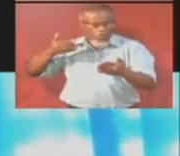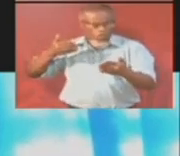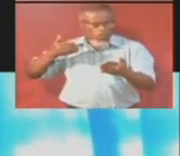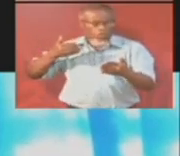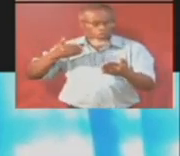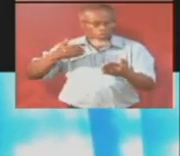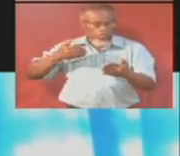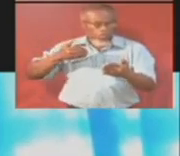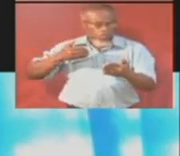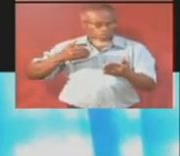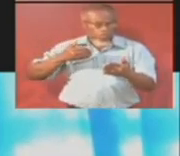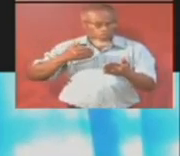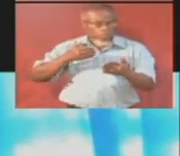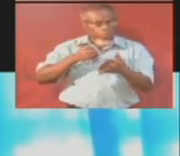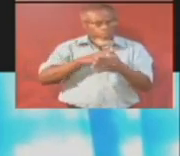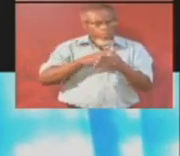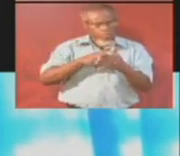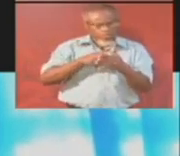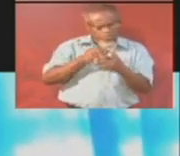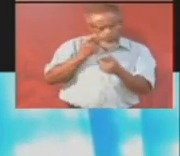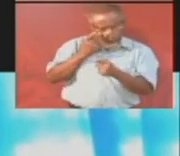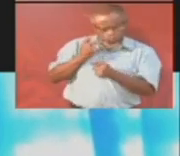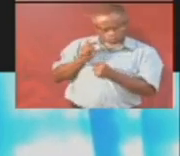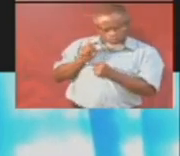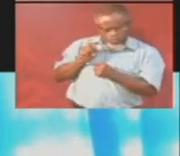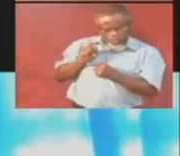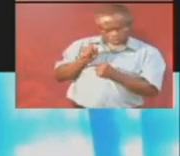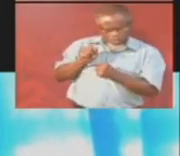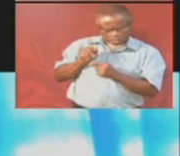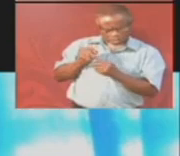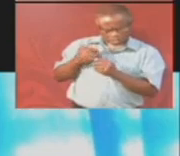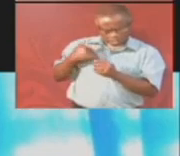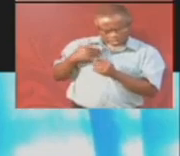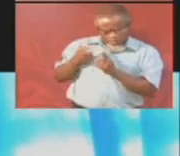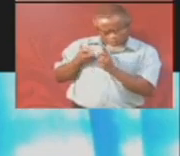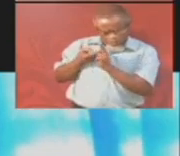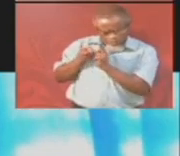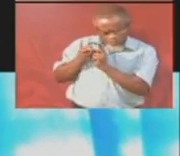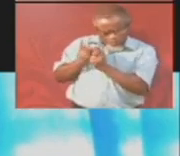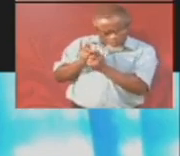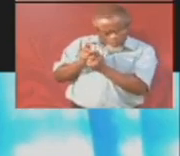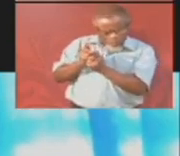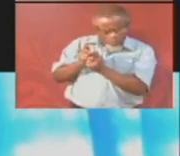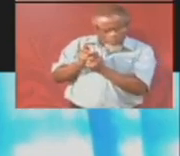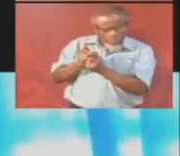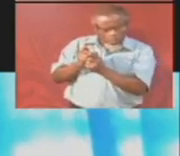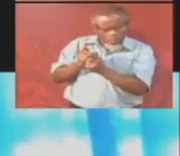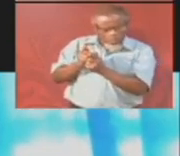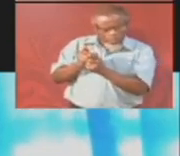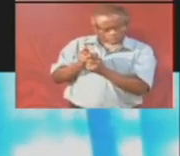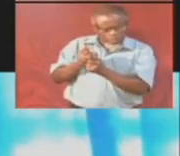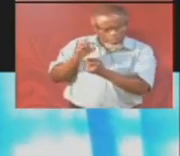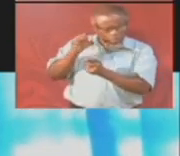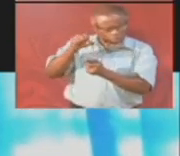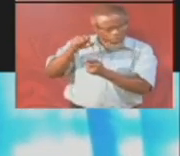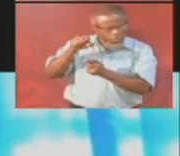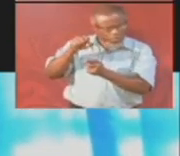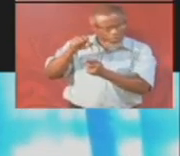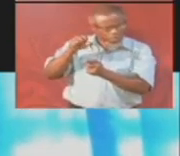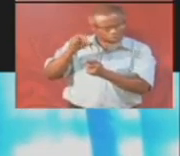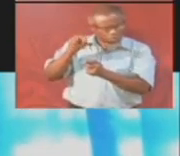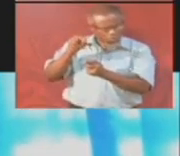of the variants. Is it that that known positive now would then be prioritized for gene